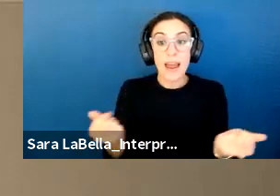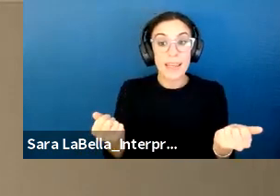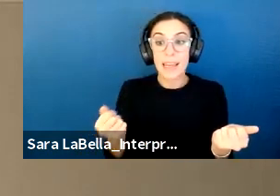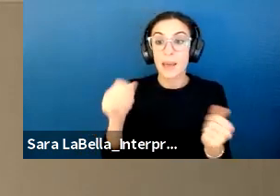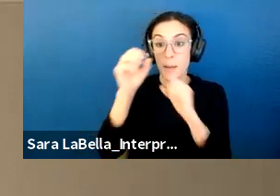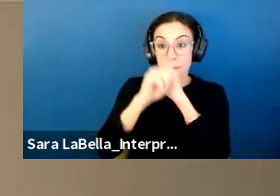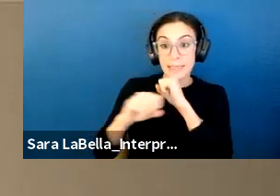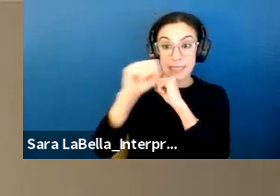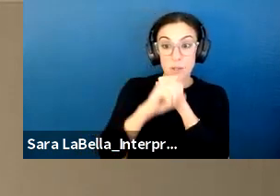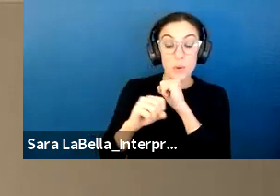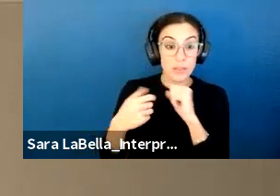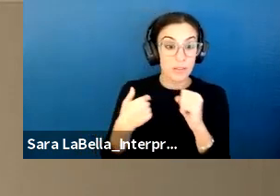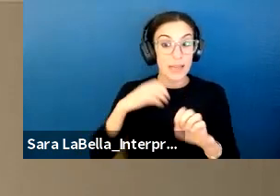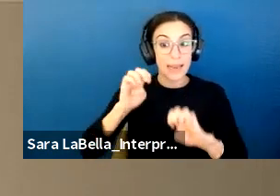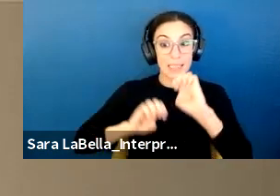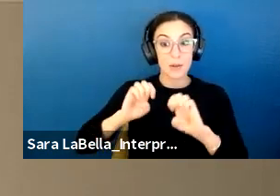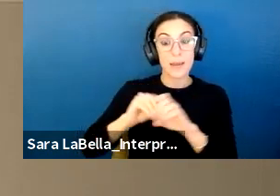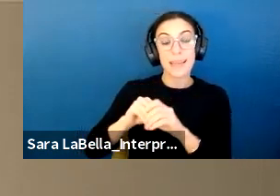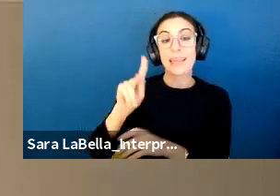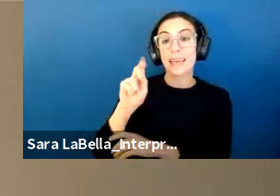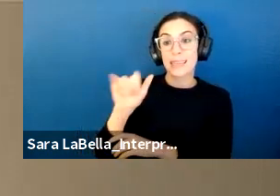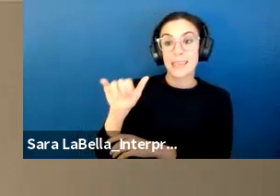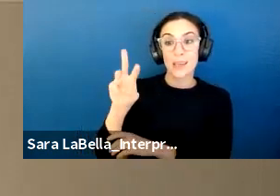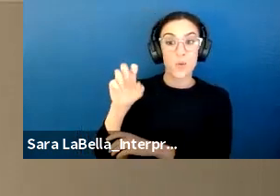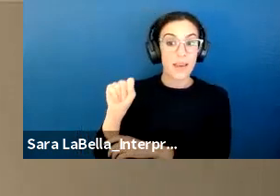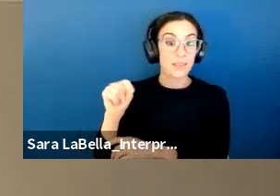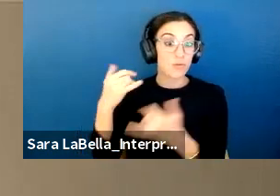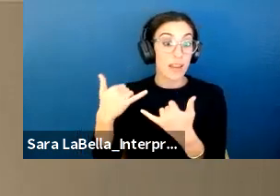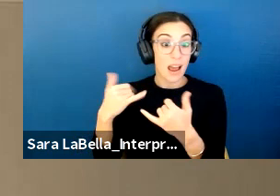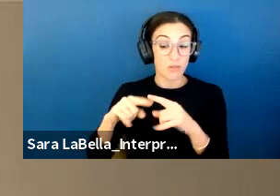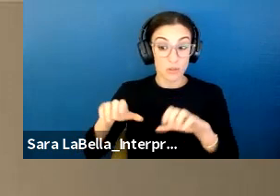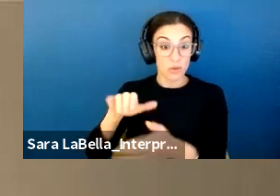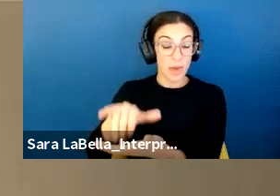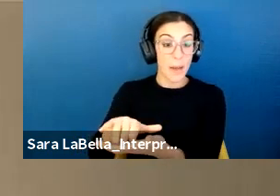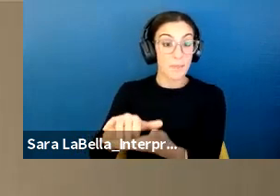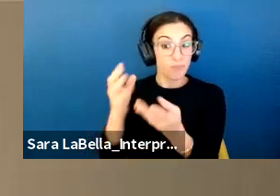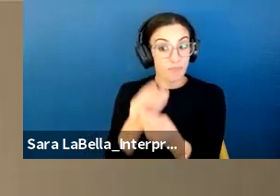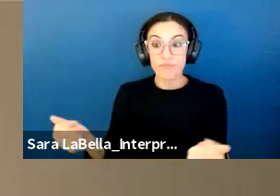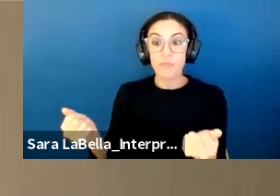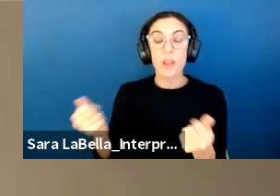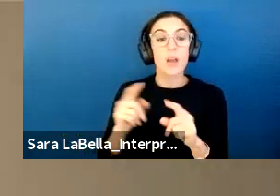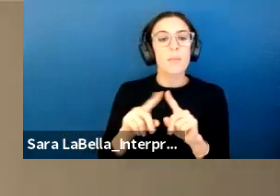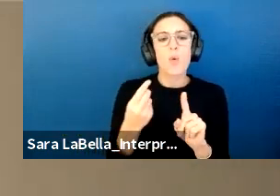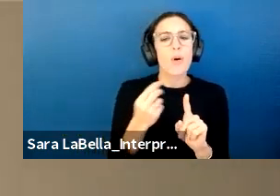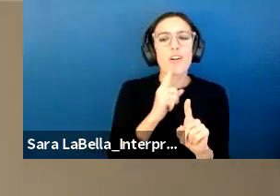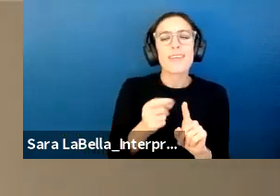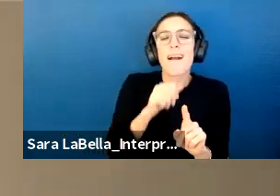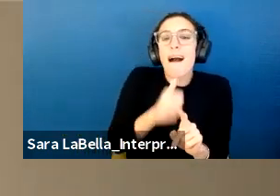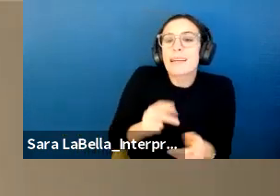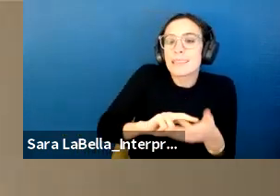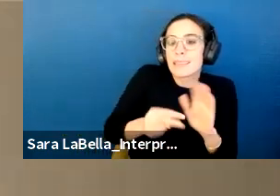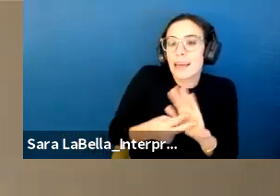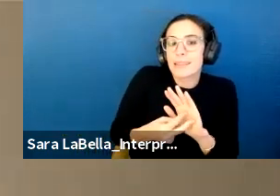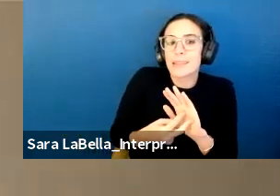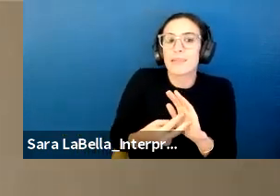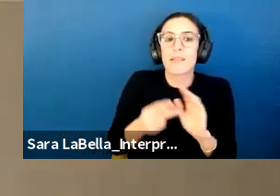an experiment being done in Key West right now to do that. But what are the unintended consequences, and